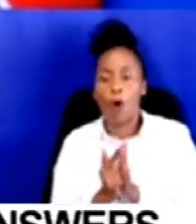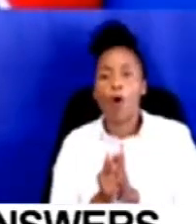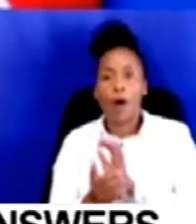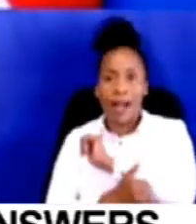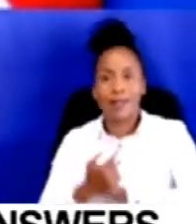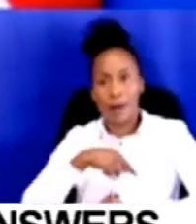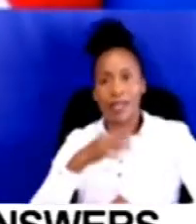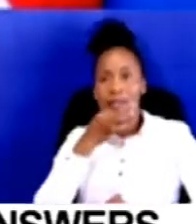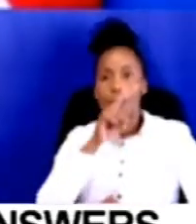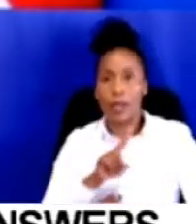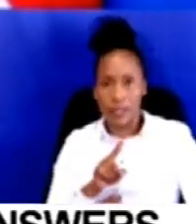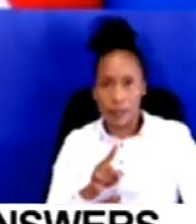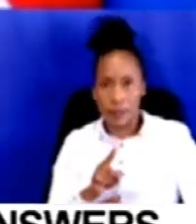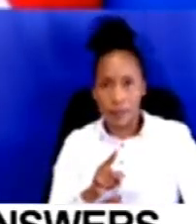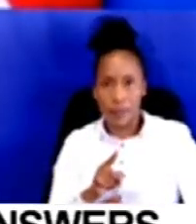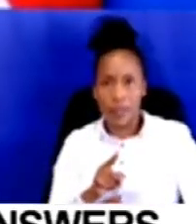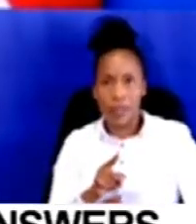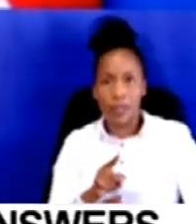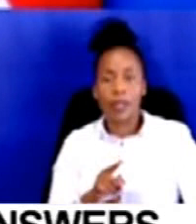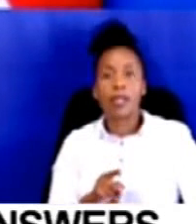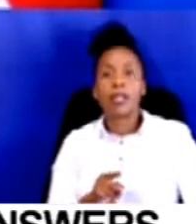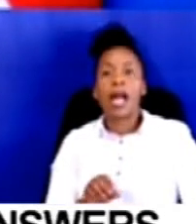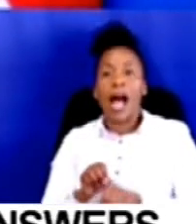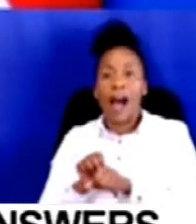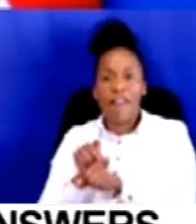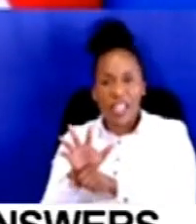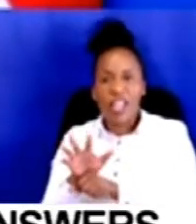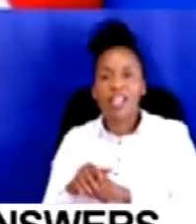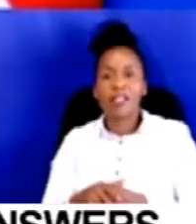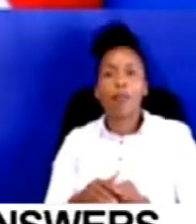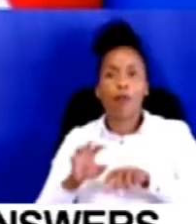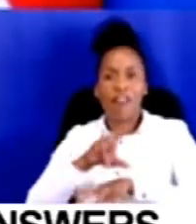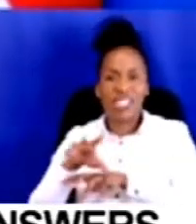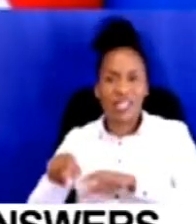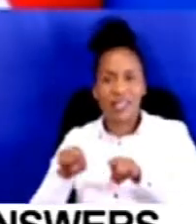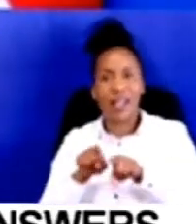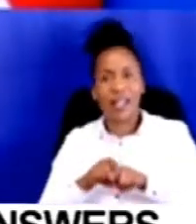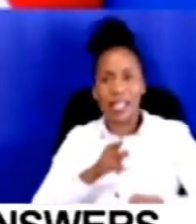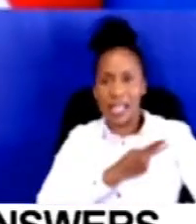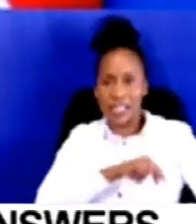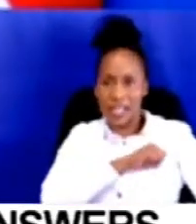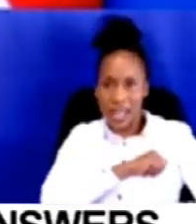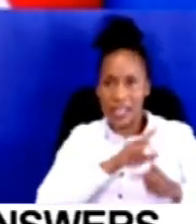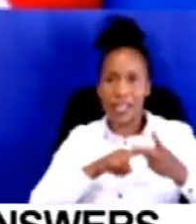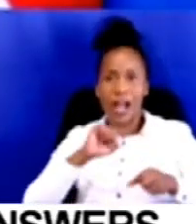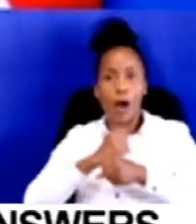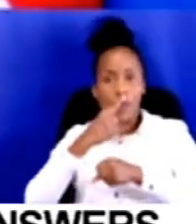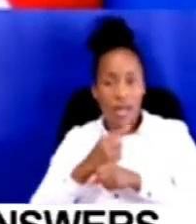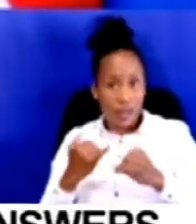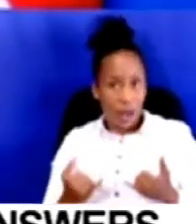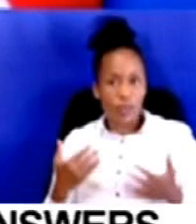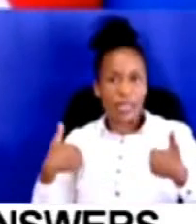We are pleased that the affected provinces of KwaZulu-Natal and Gauteng are starting to